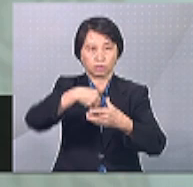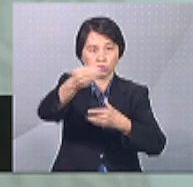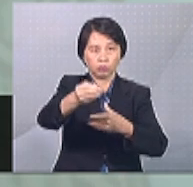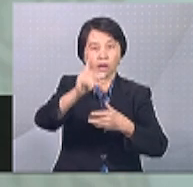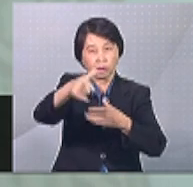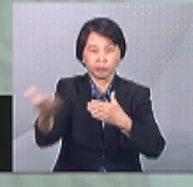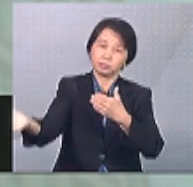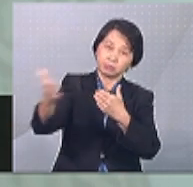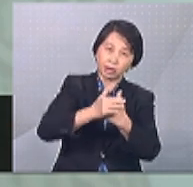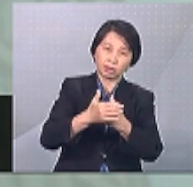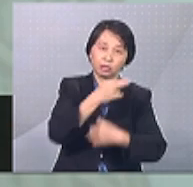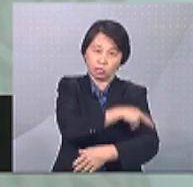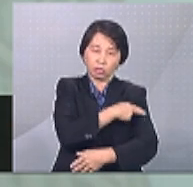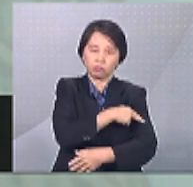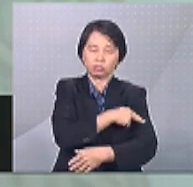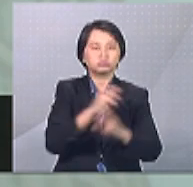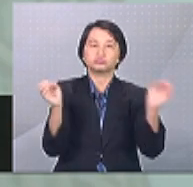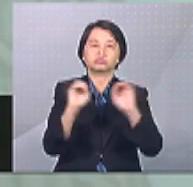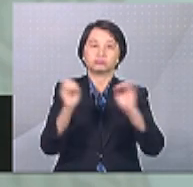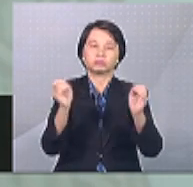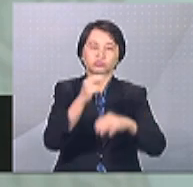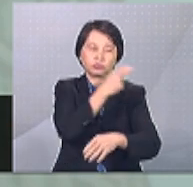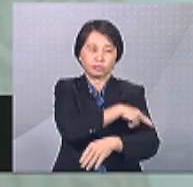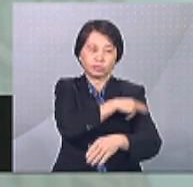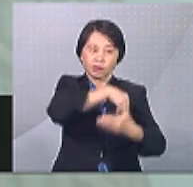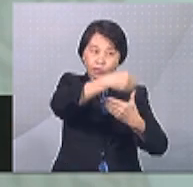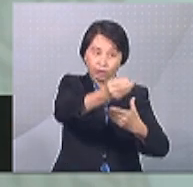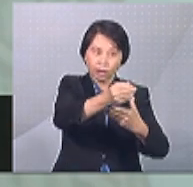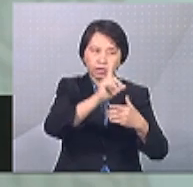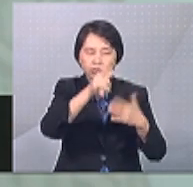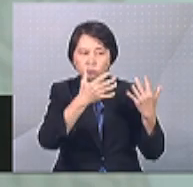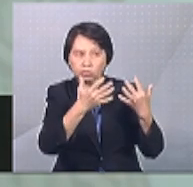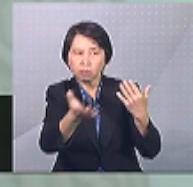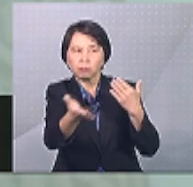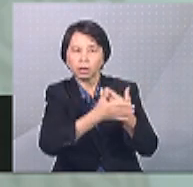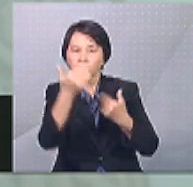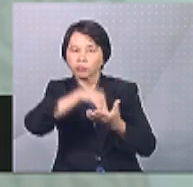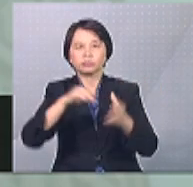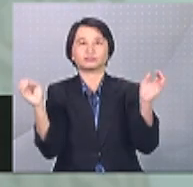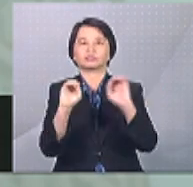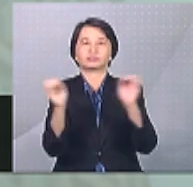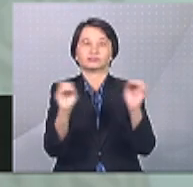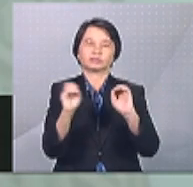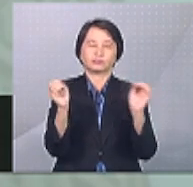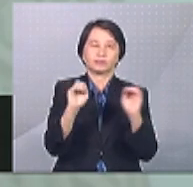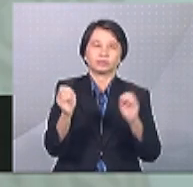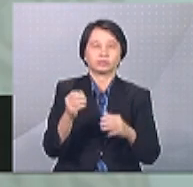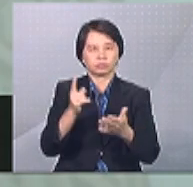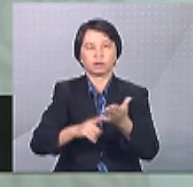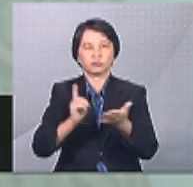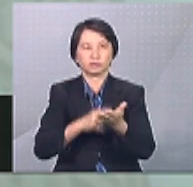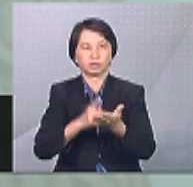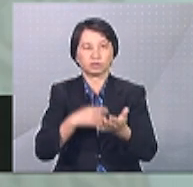back again? So far, we do not have any, but we do know that the question is whether sometimes there's an issue of